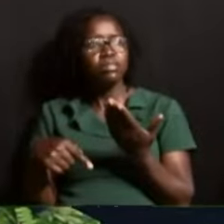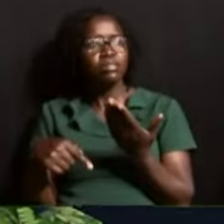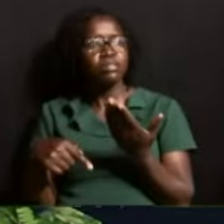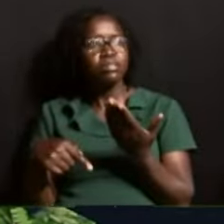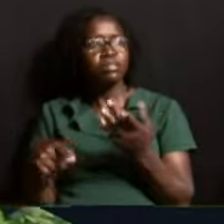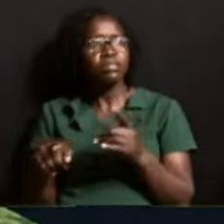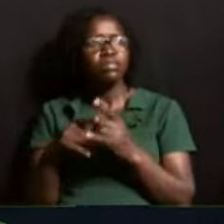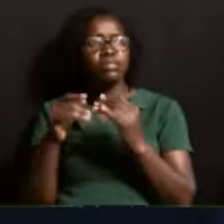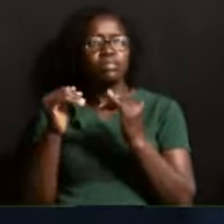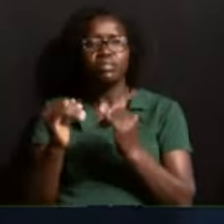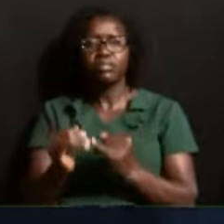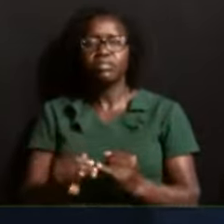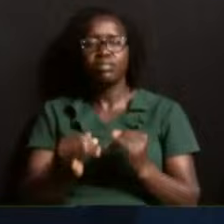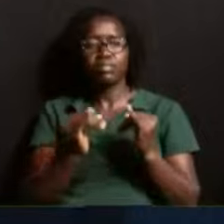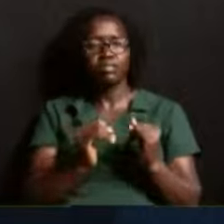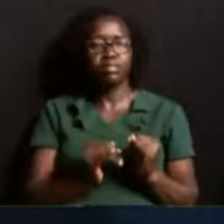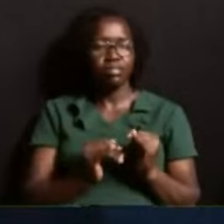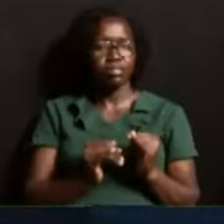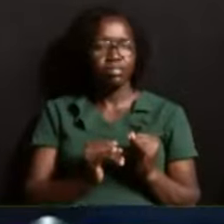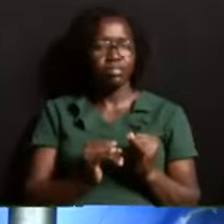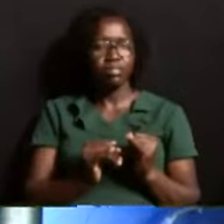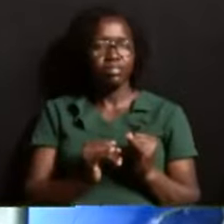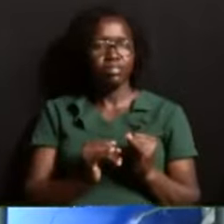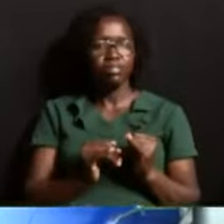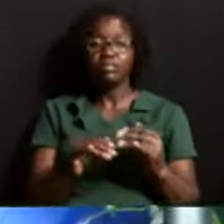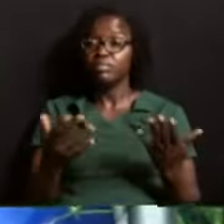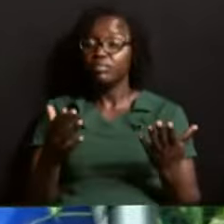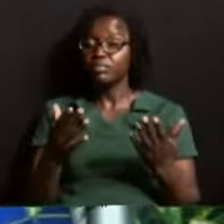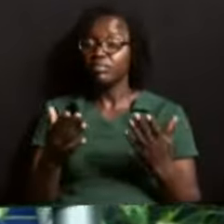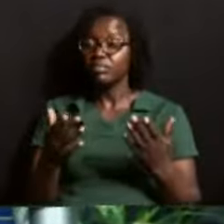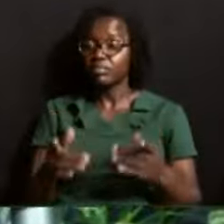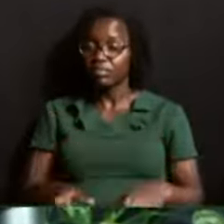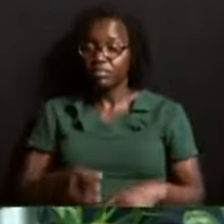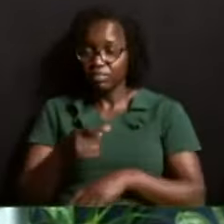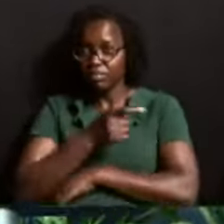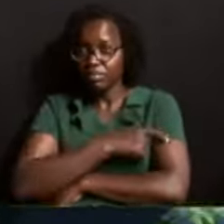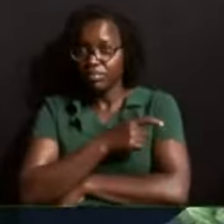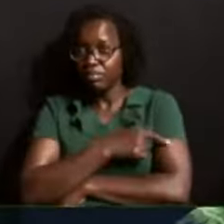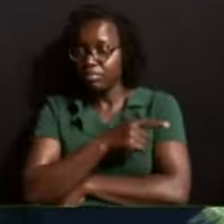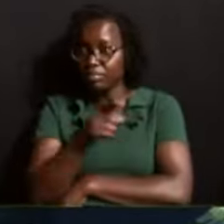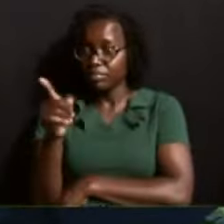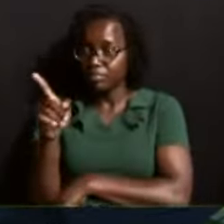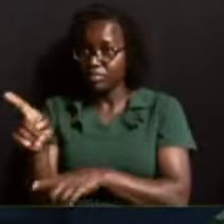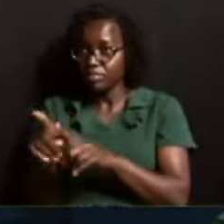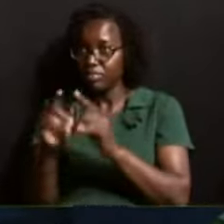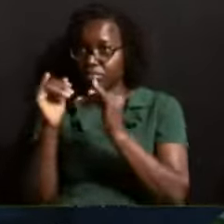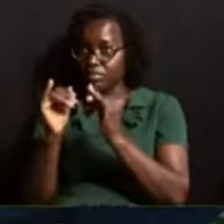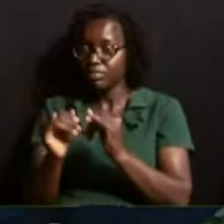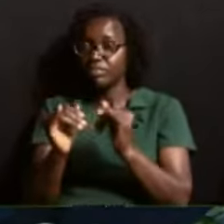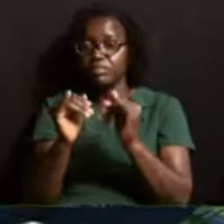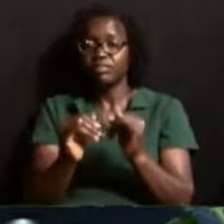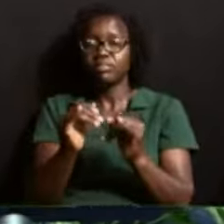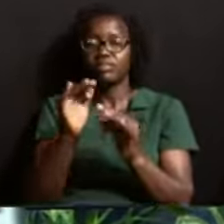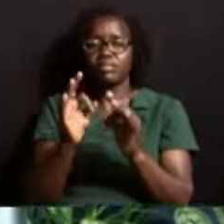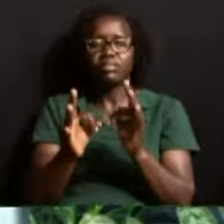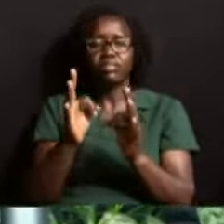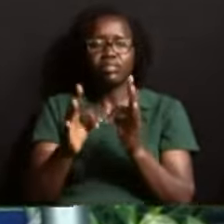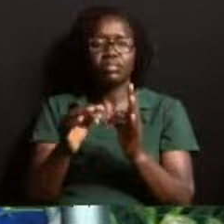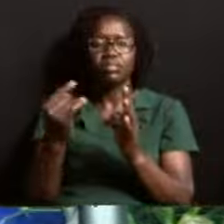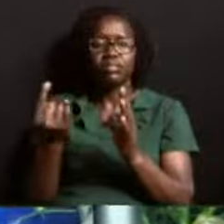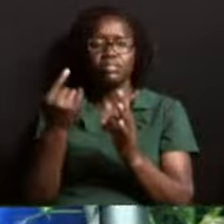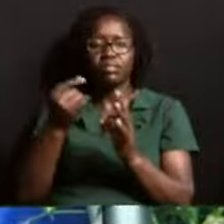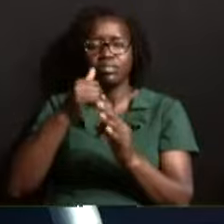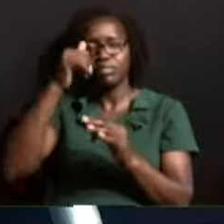as an individual? How is life treating you as an individual? If you can only